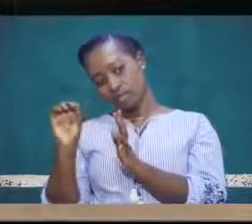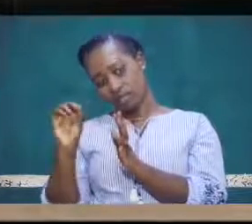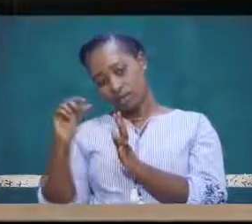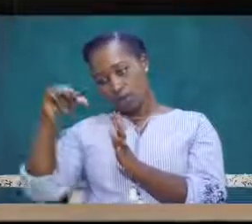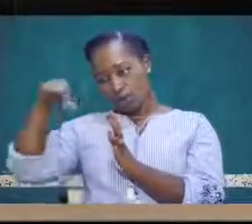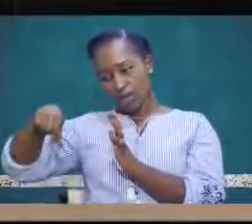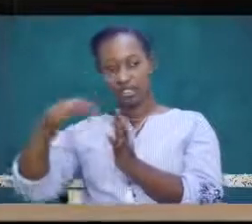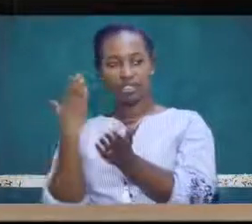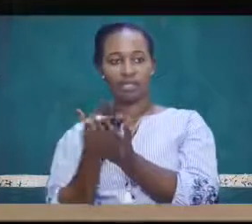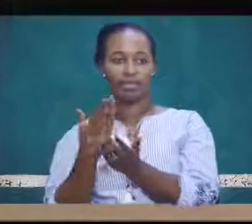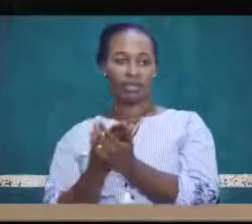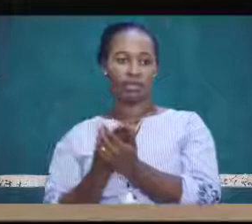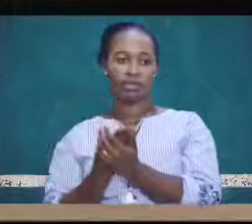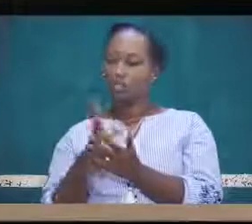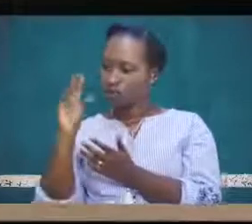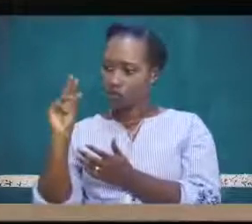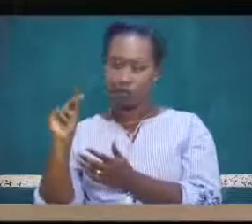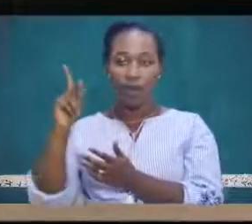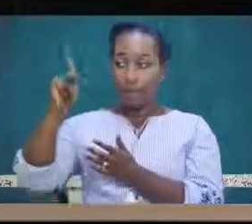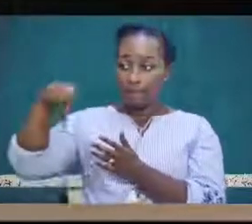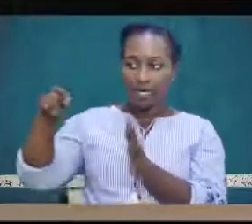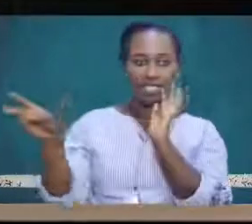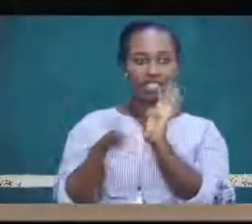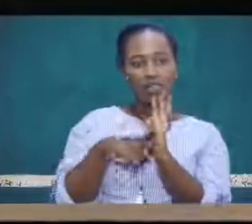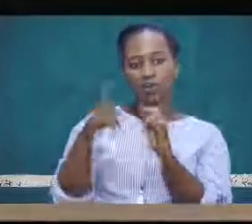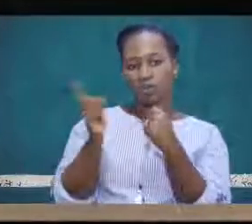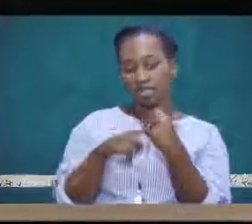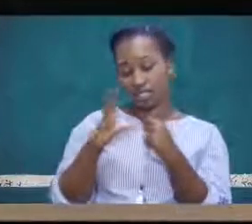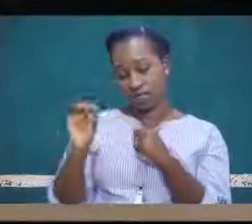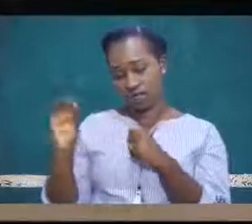demanded. No, when price was 600, our